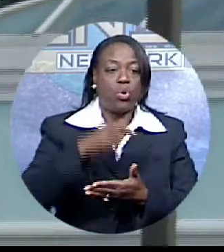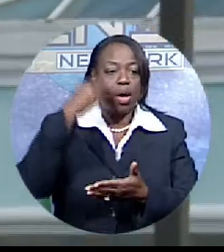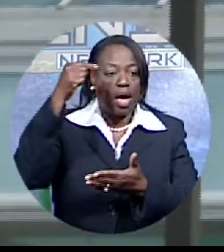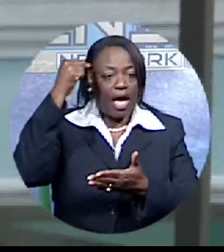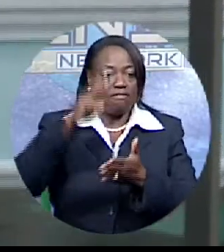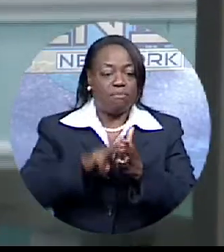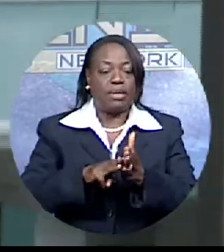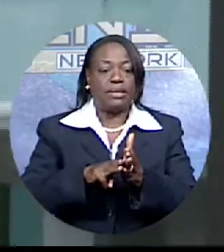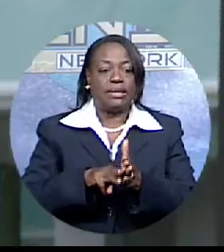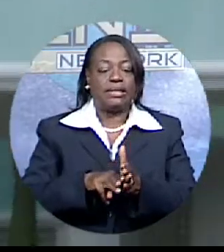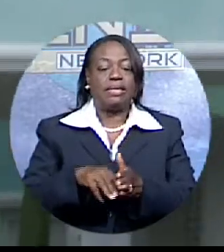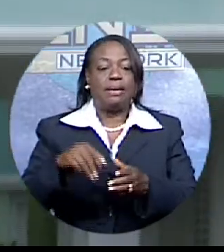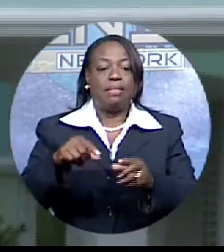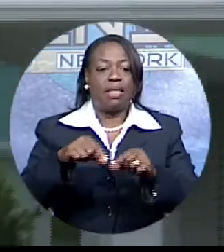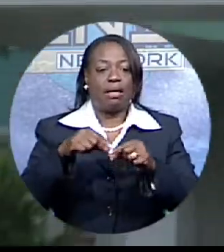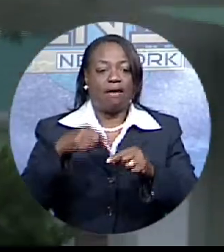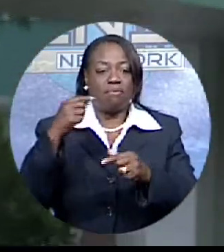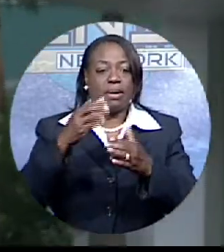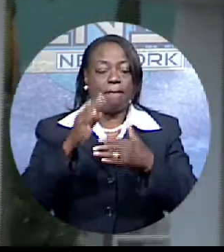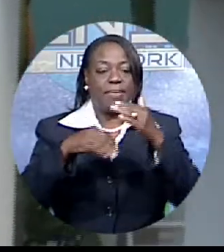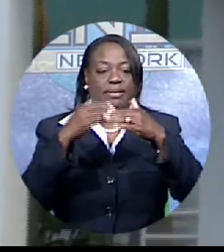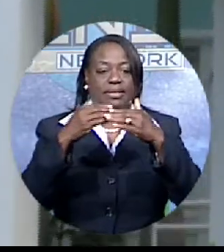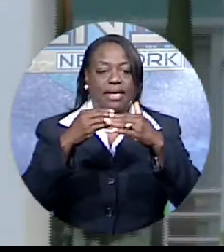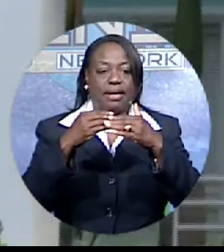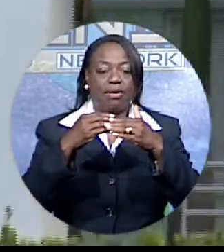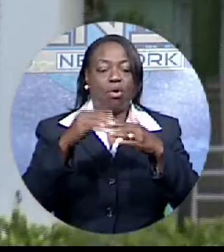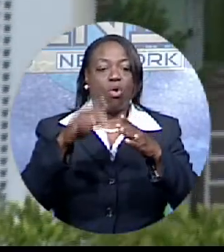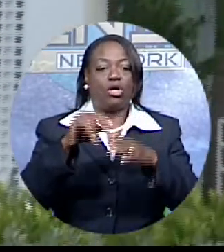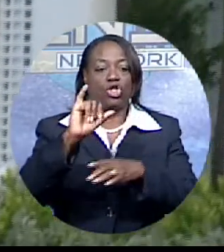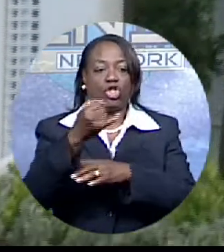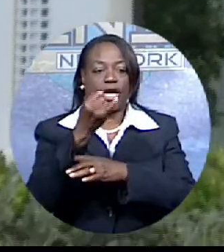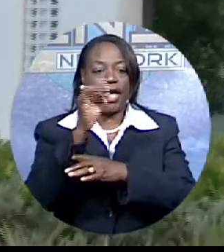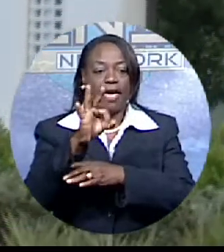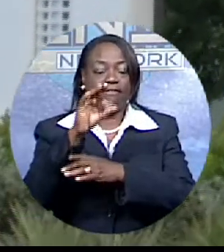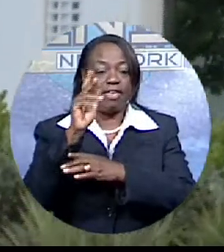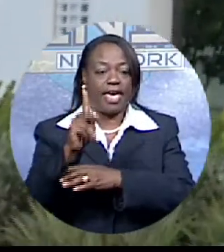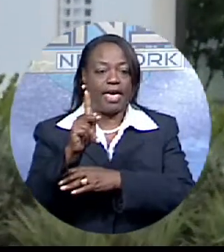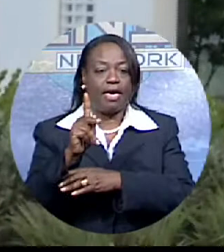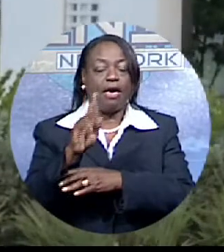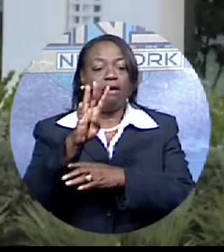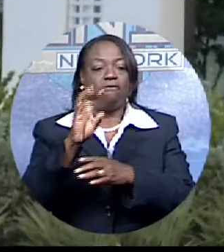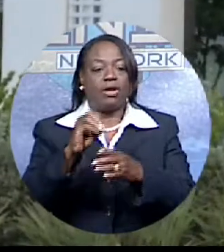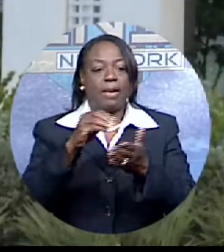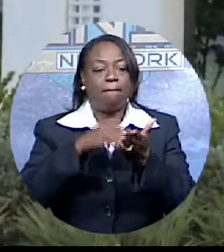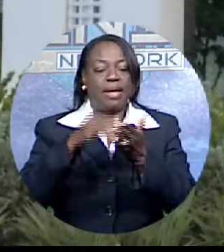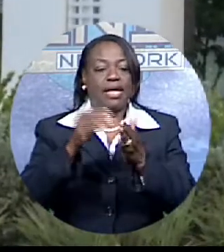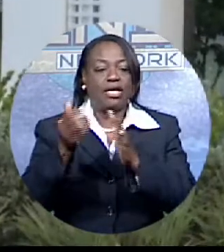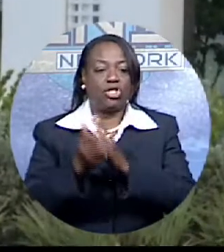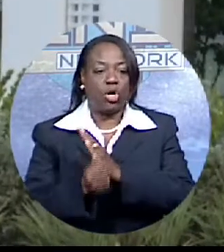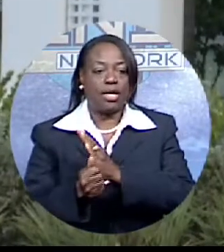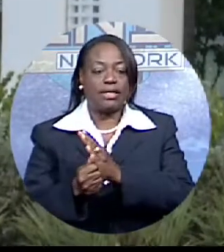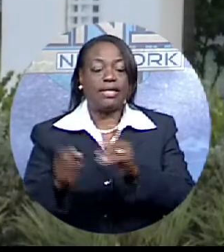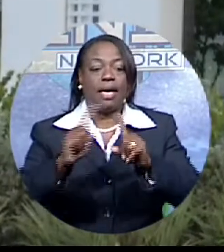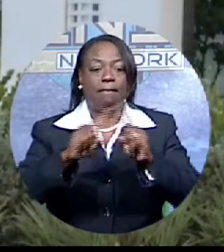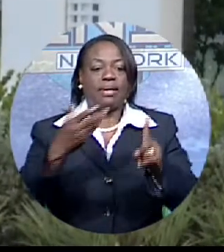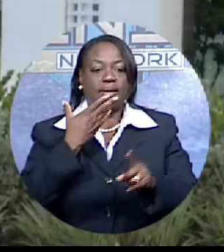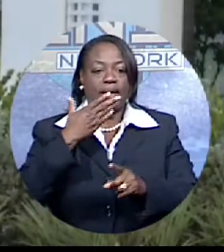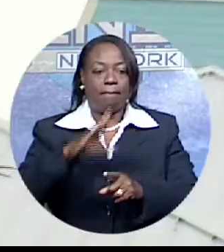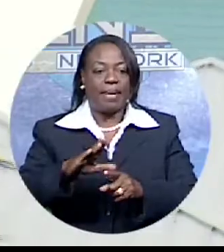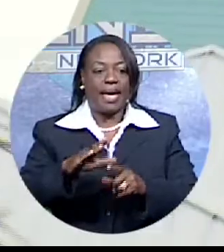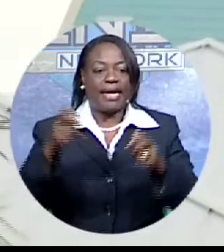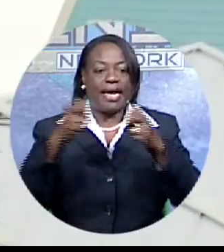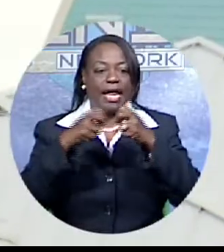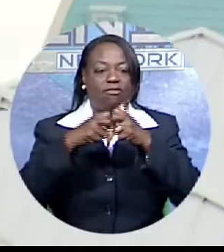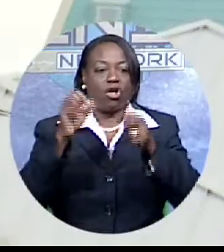officials. Repairs to that building estimated at $14 million, but shoddy electrical work was reportedly the cause for delay.